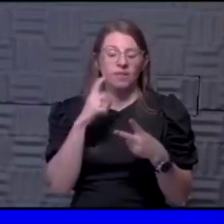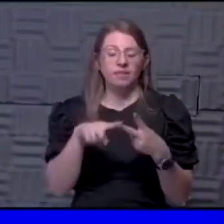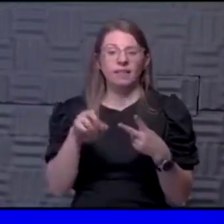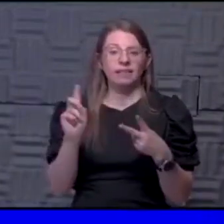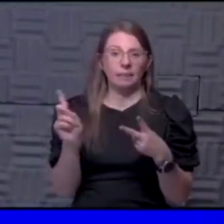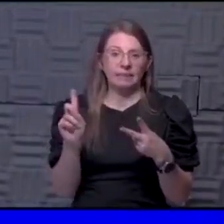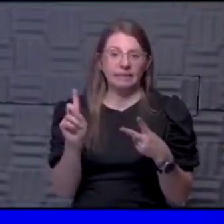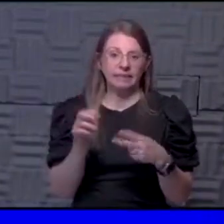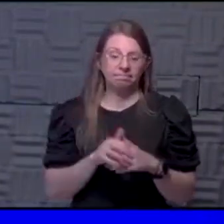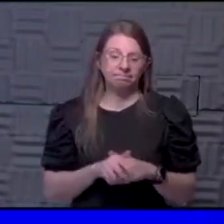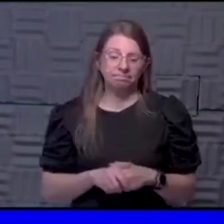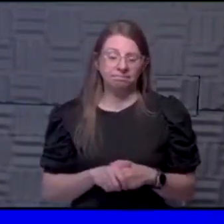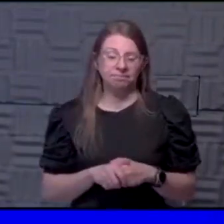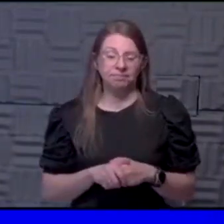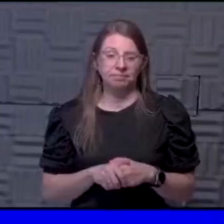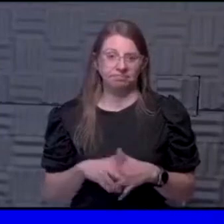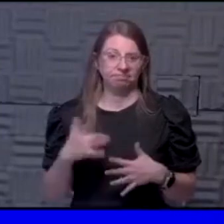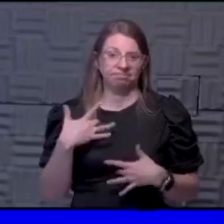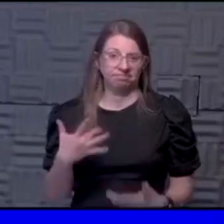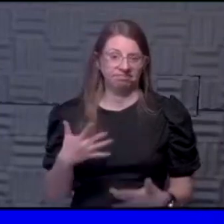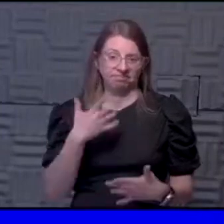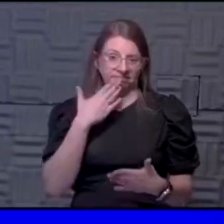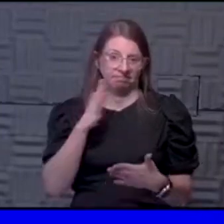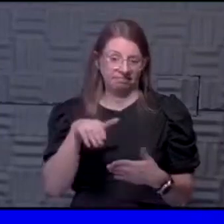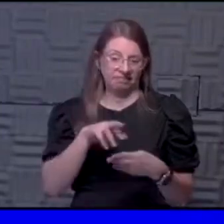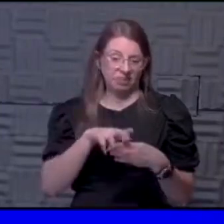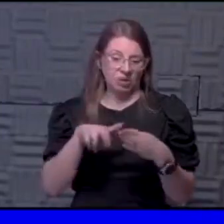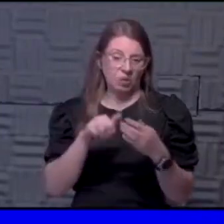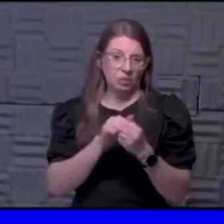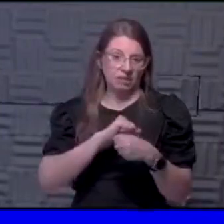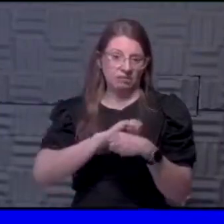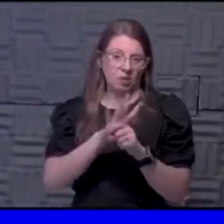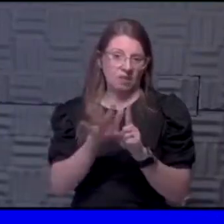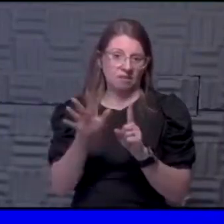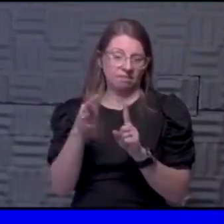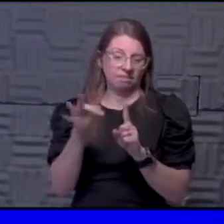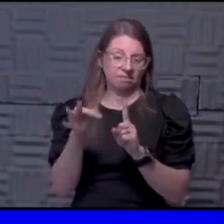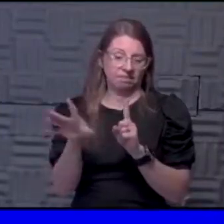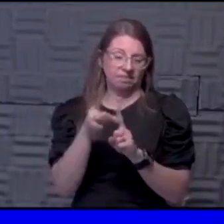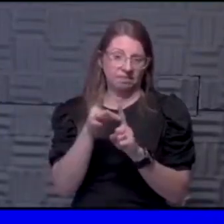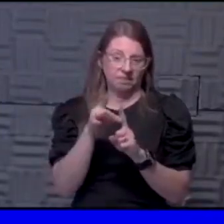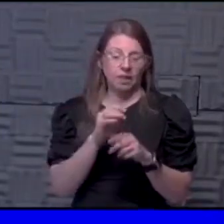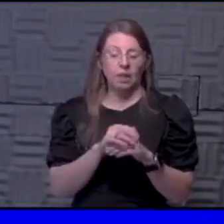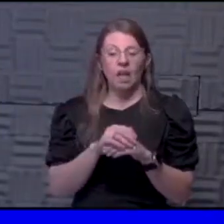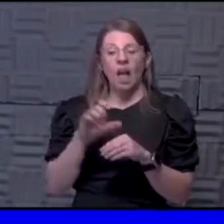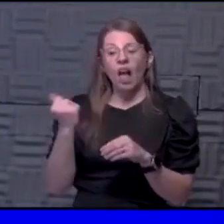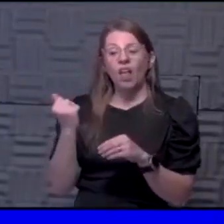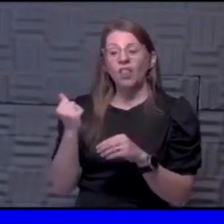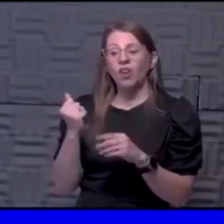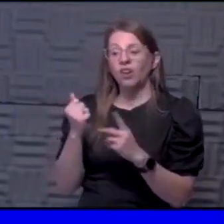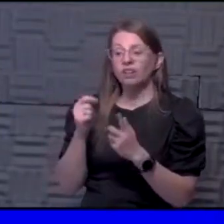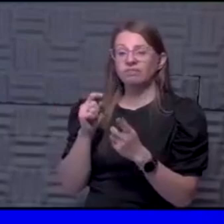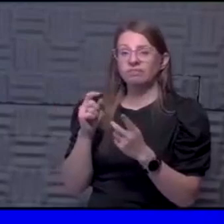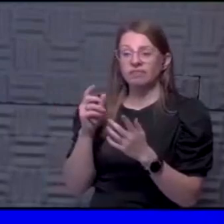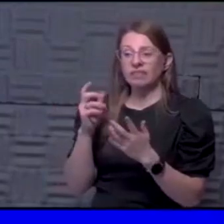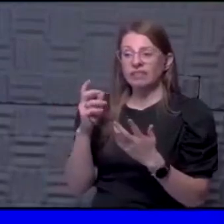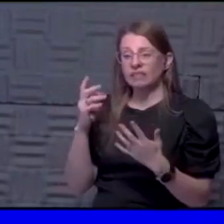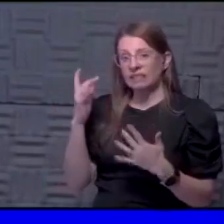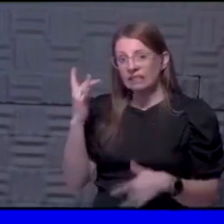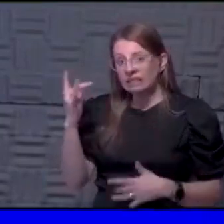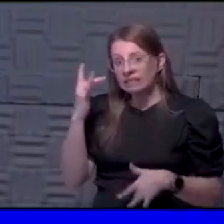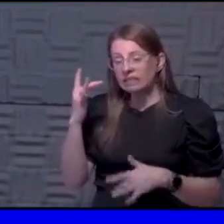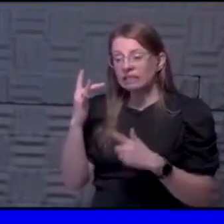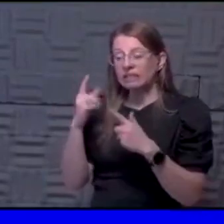diabetes. And some of these other conditions, may put you at higher risk, but may not. But really, obesity